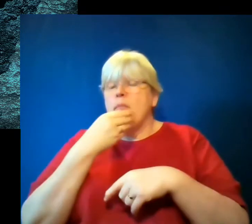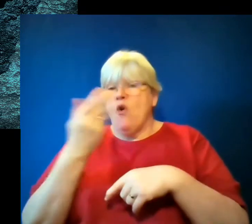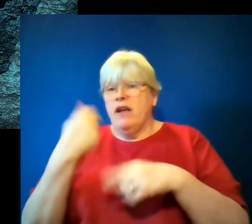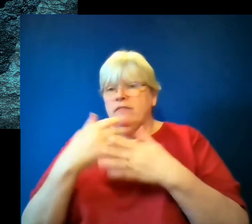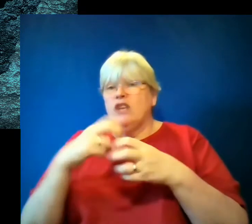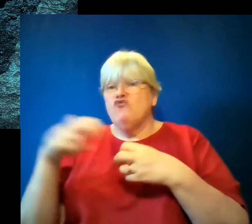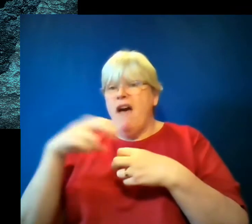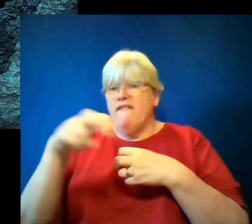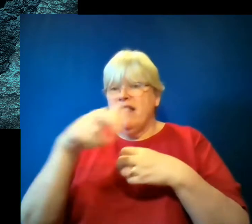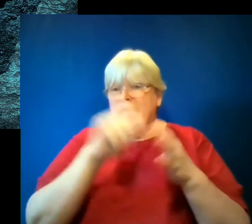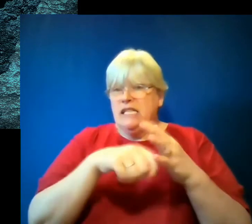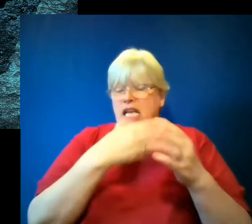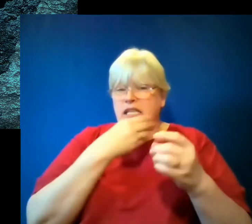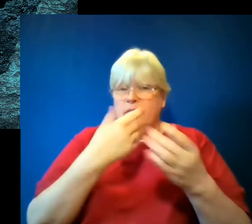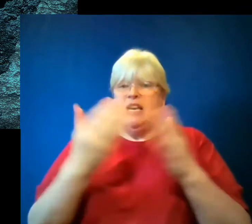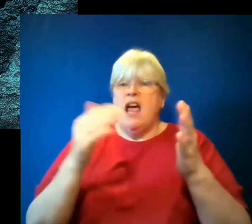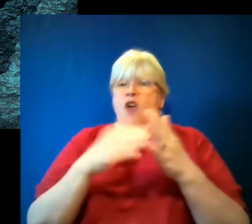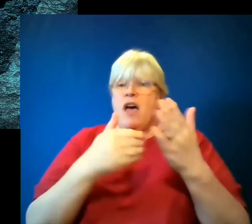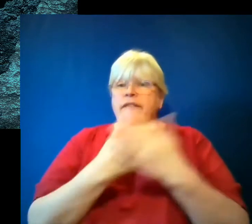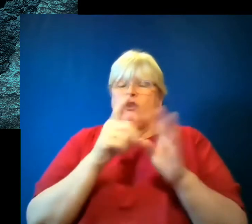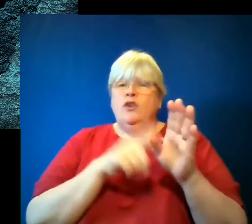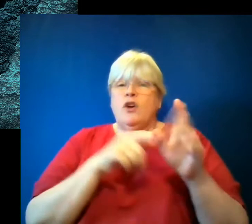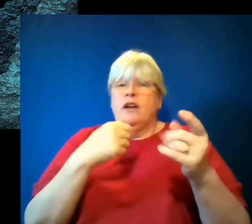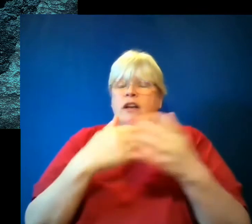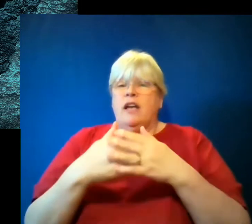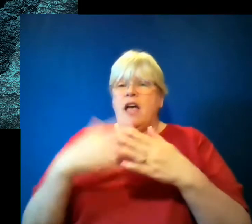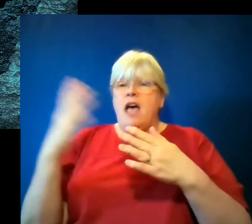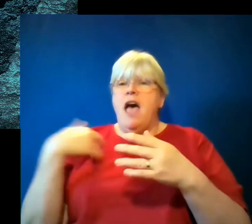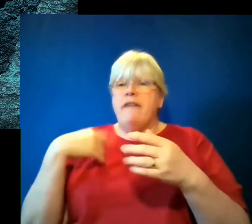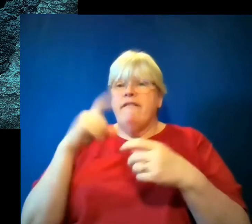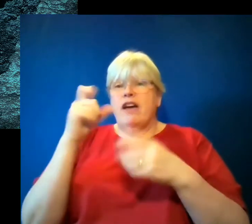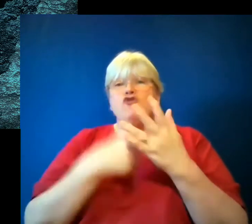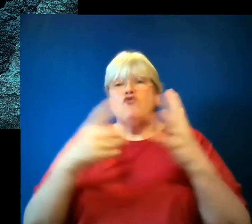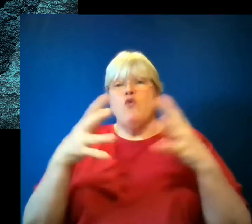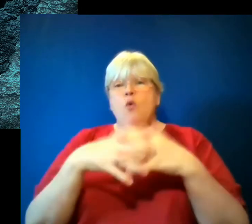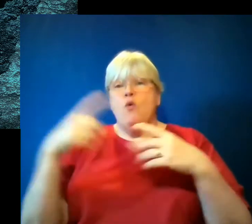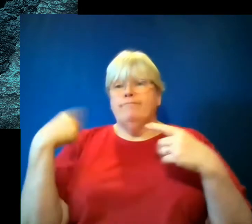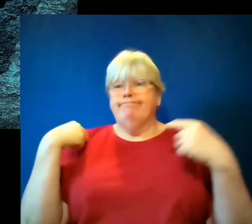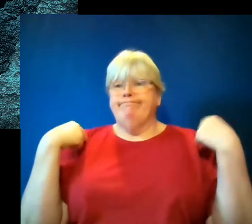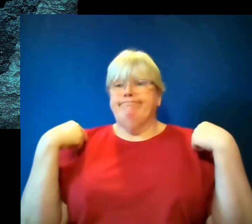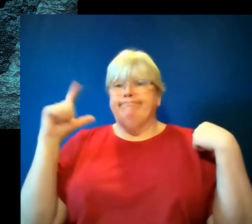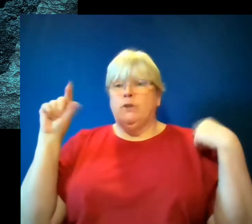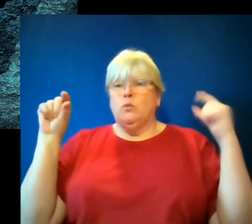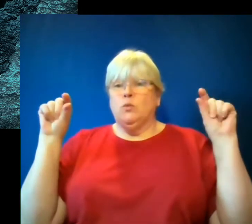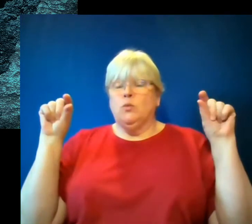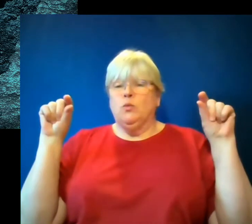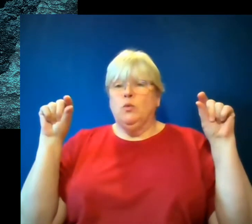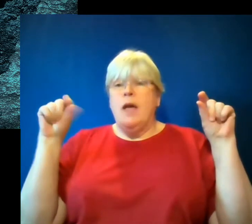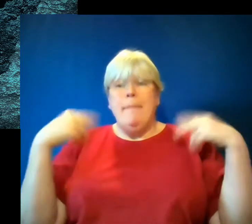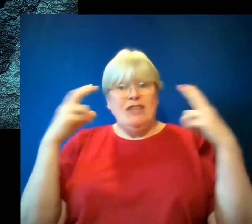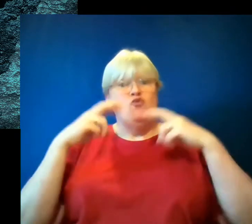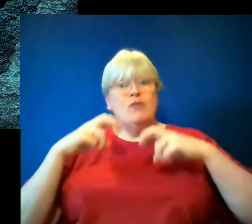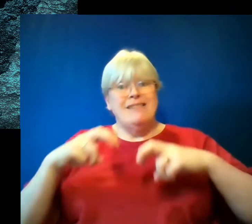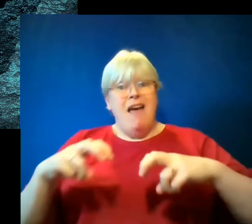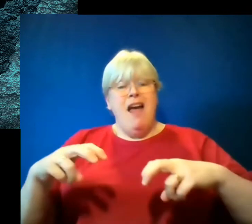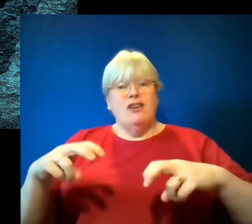New York City. And he has a tame crow, one on each shoulder. And I did quite a lot of research into crows while